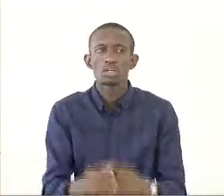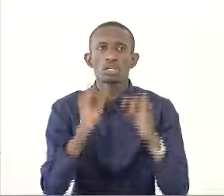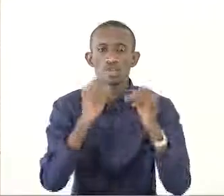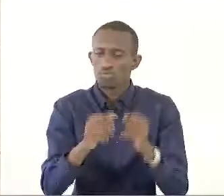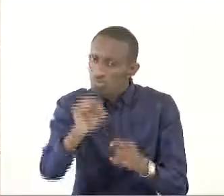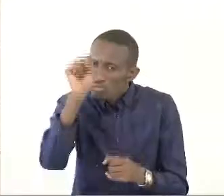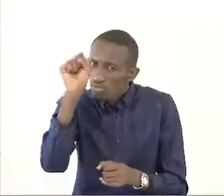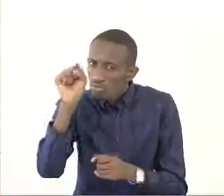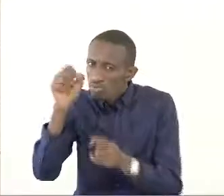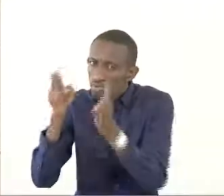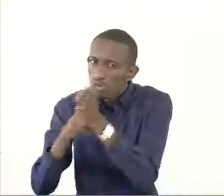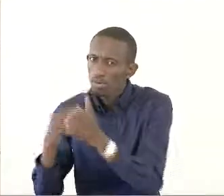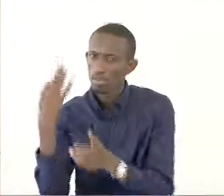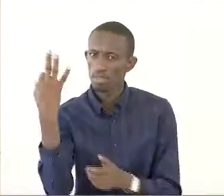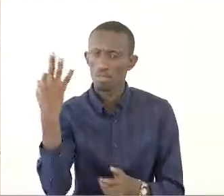and this is negative,